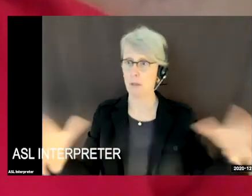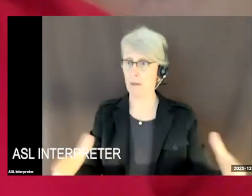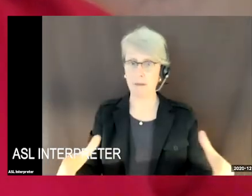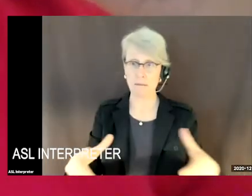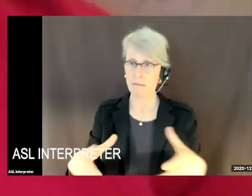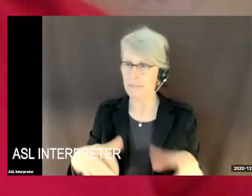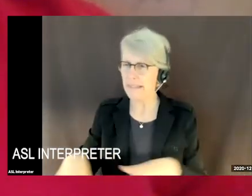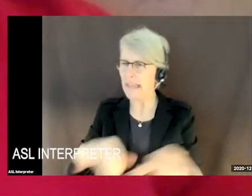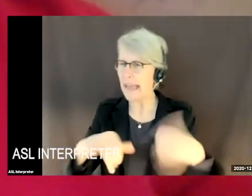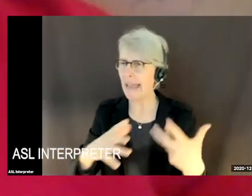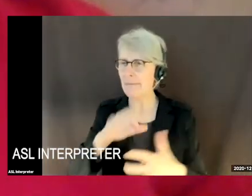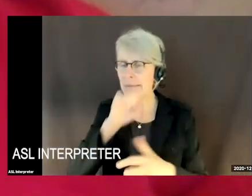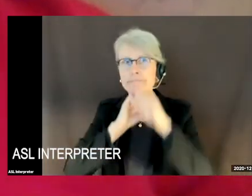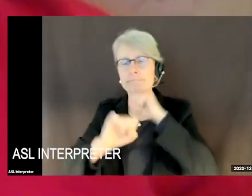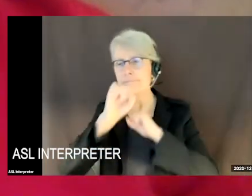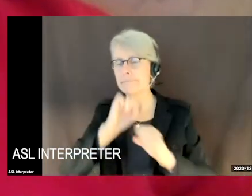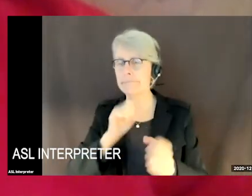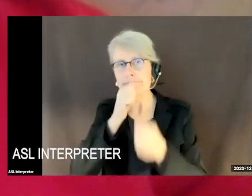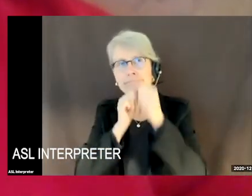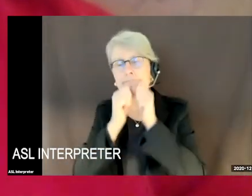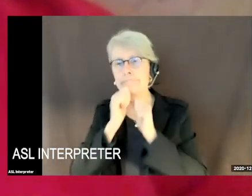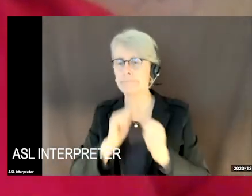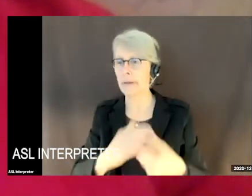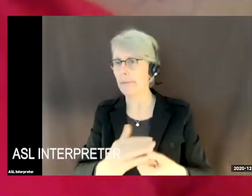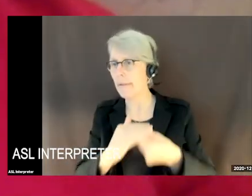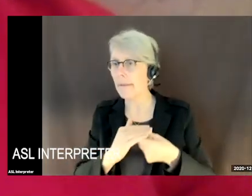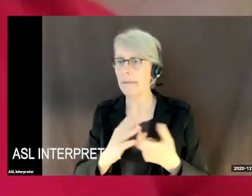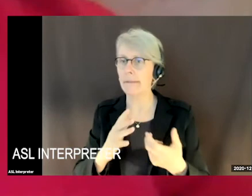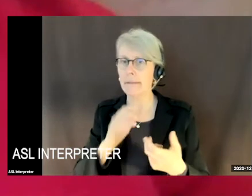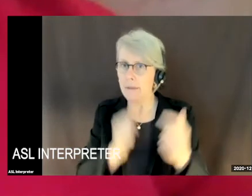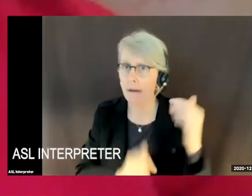same inequities and injustices, and